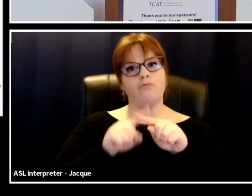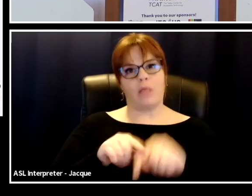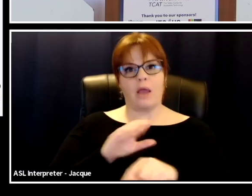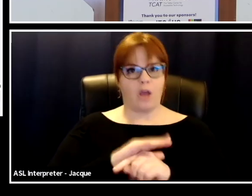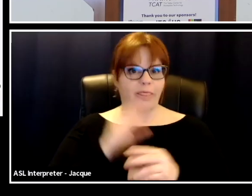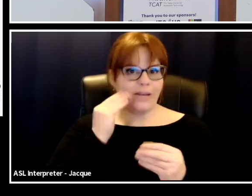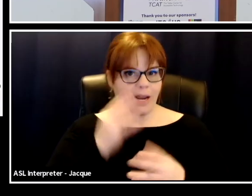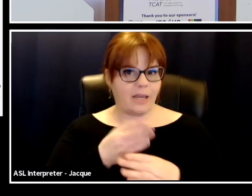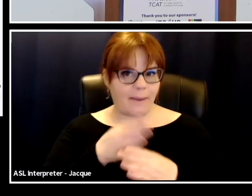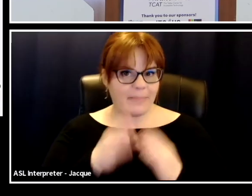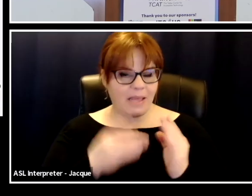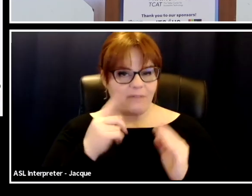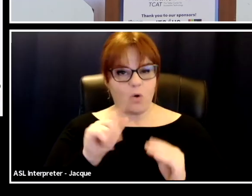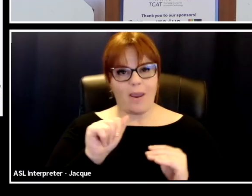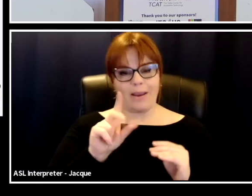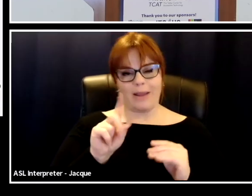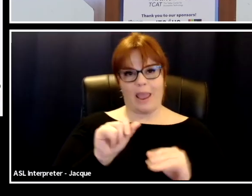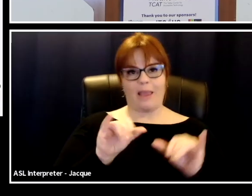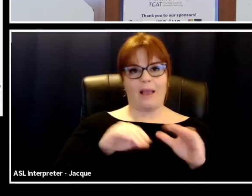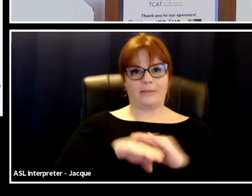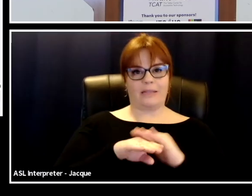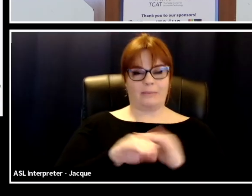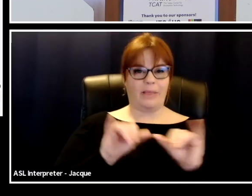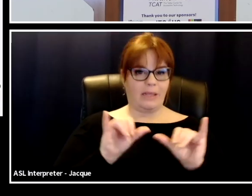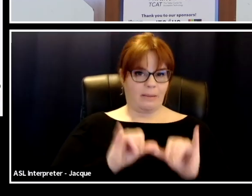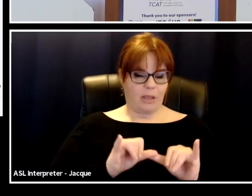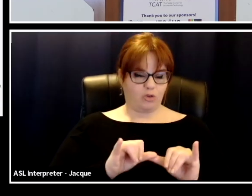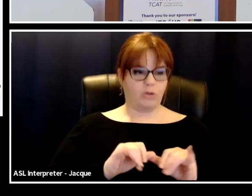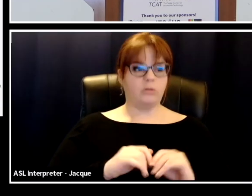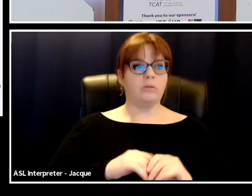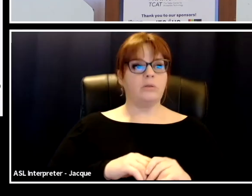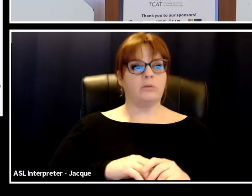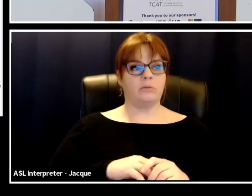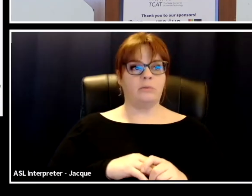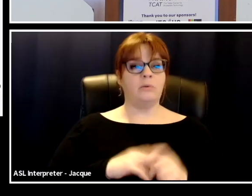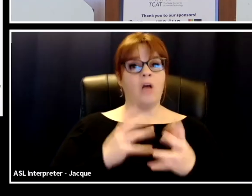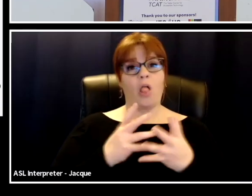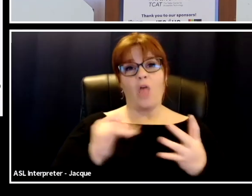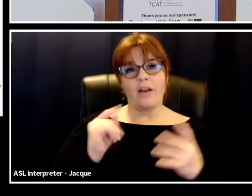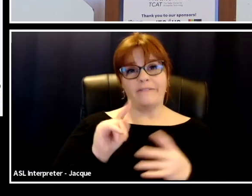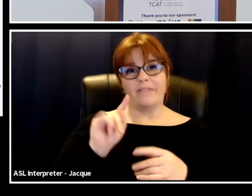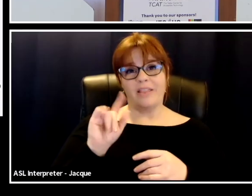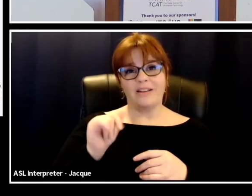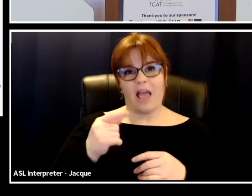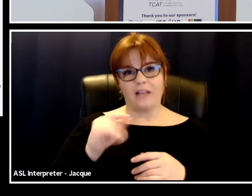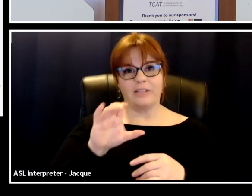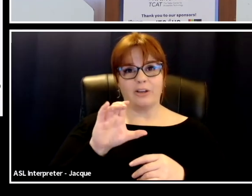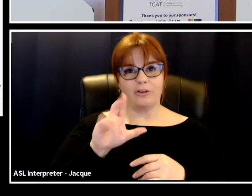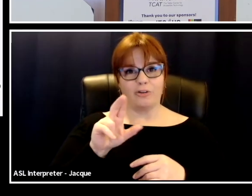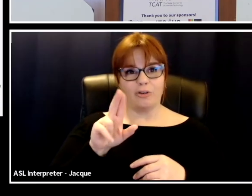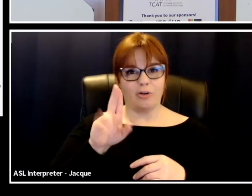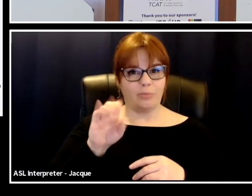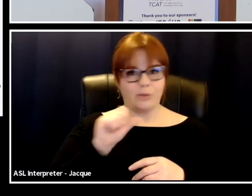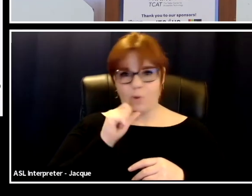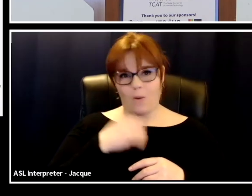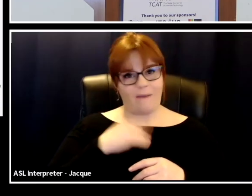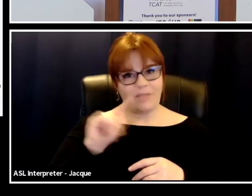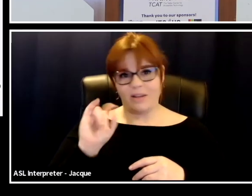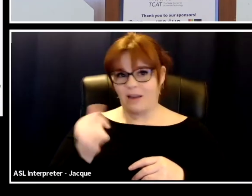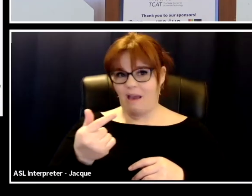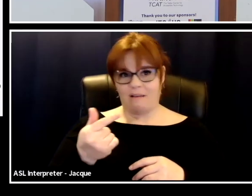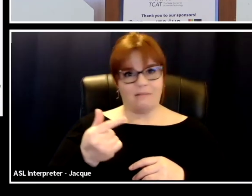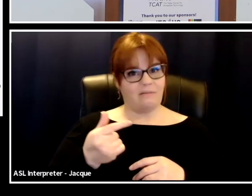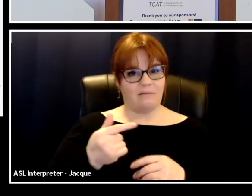for ADA accessibility measures, for example, because, you know, a lot of the tags or a lot of the curbs don't have that tag about whether